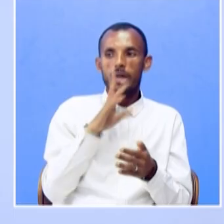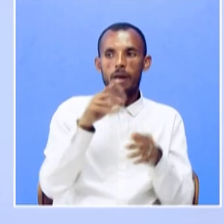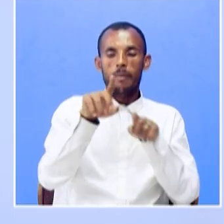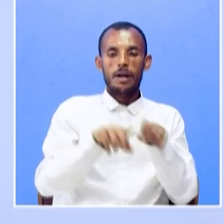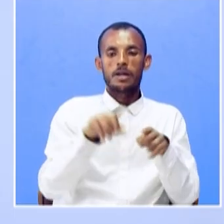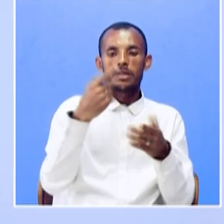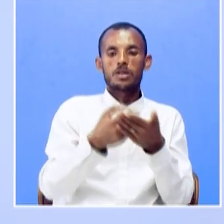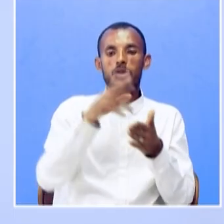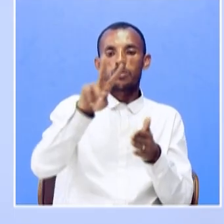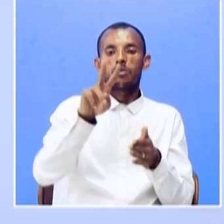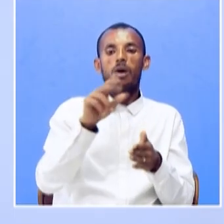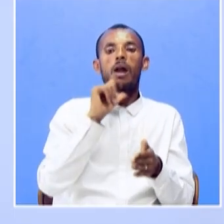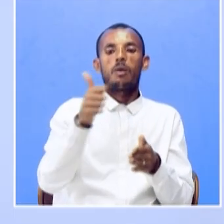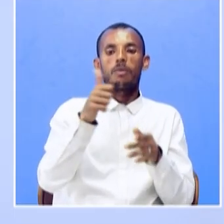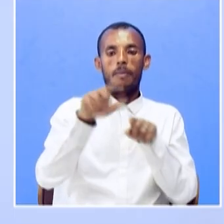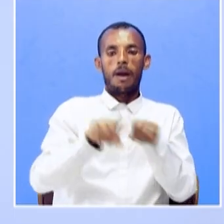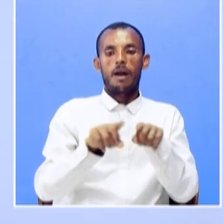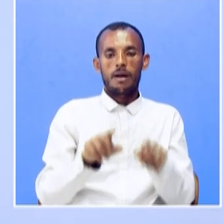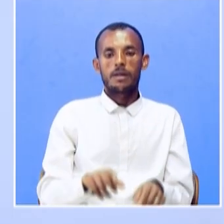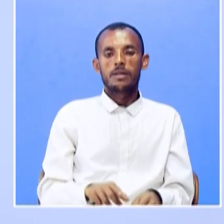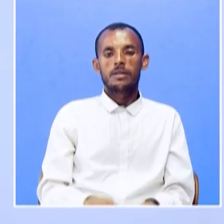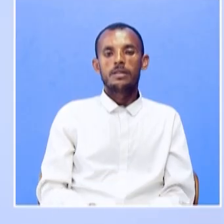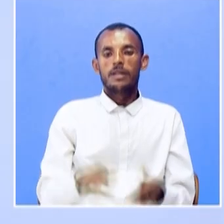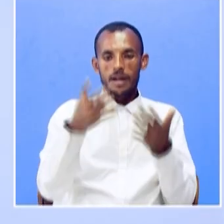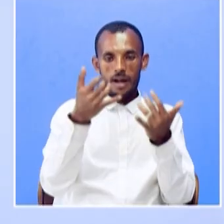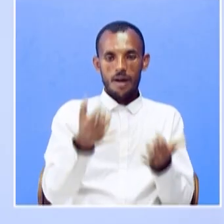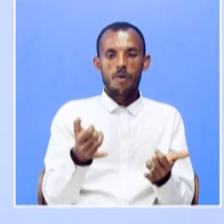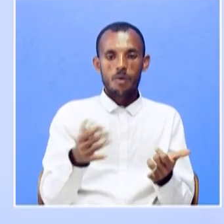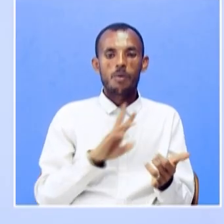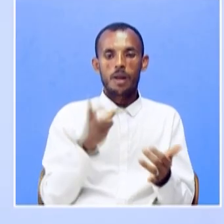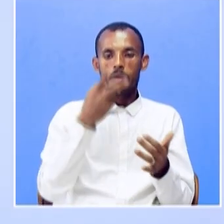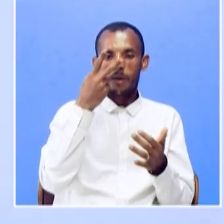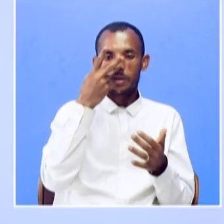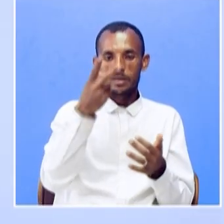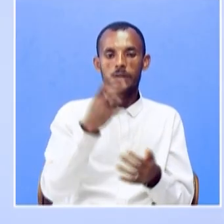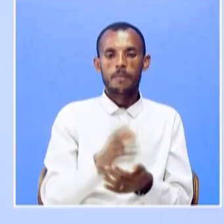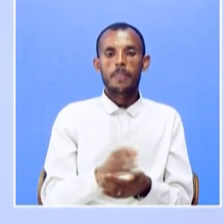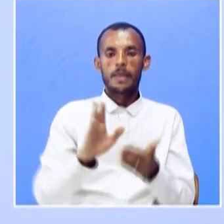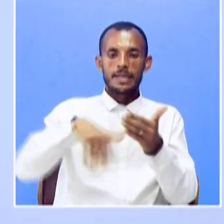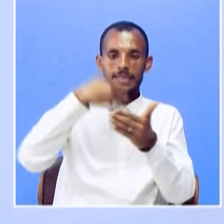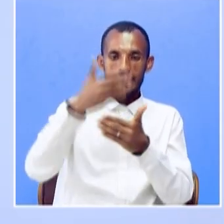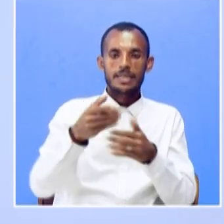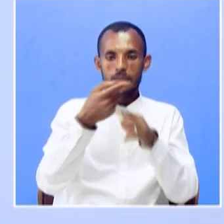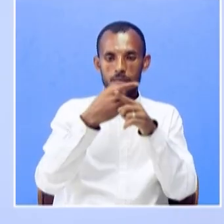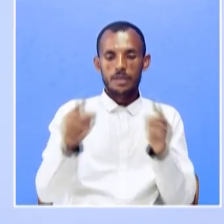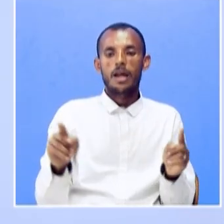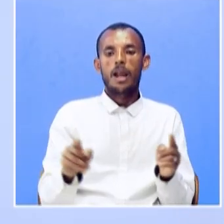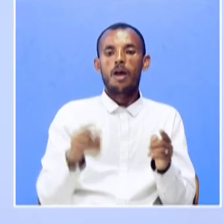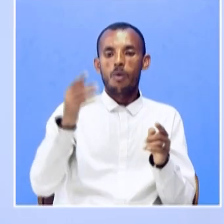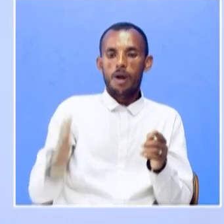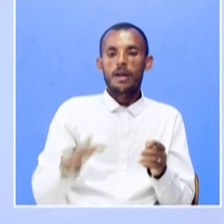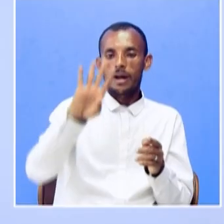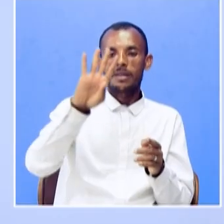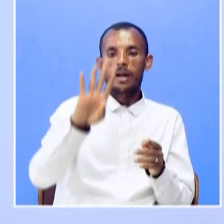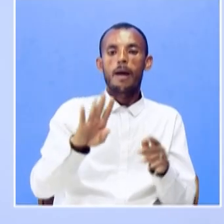non-parallel. So this is also a trapezium. Now, we'll proceed to the next special quadrilateral. We call